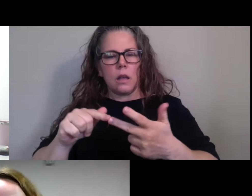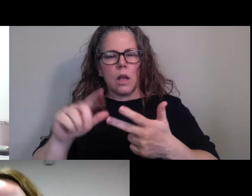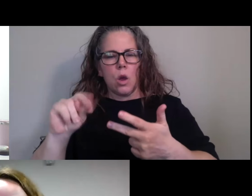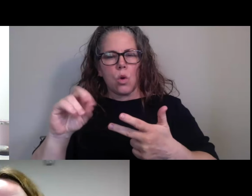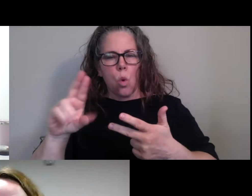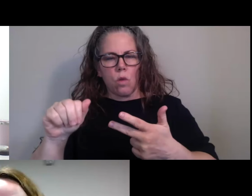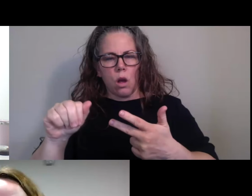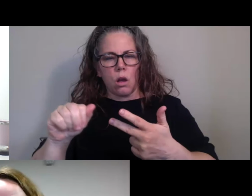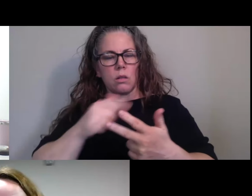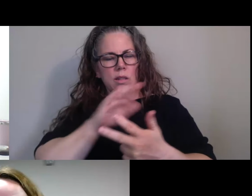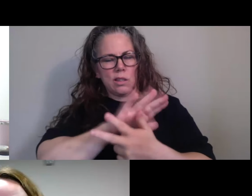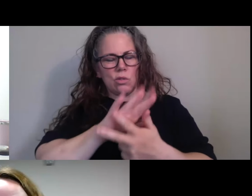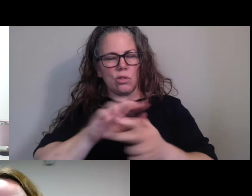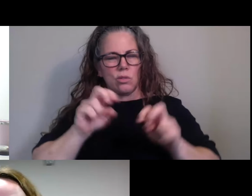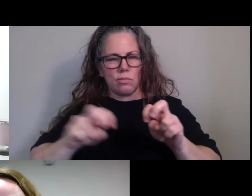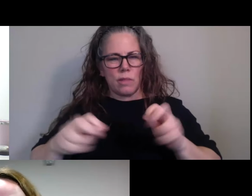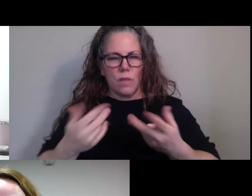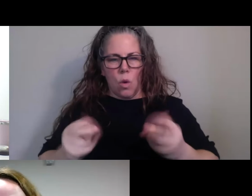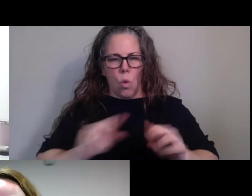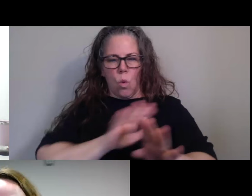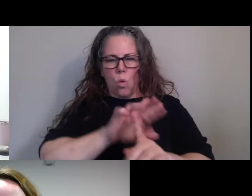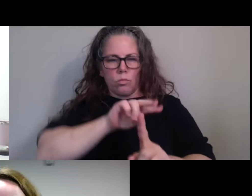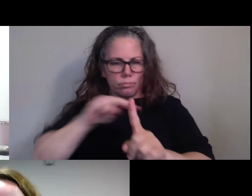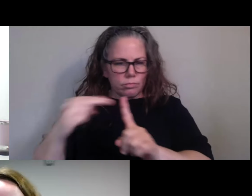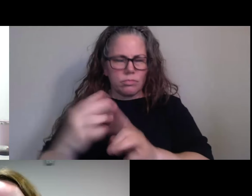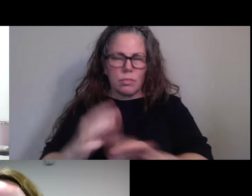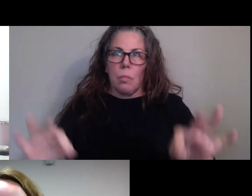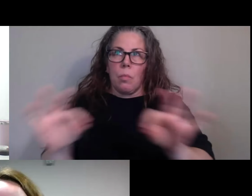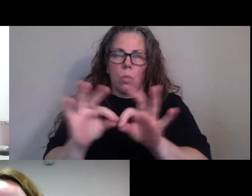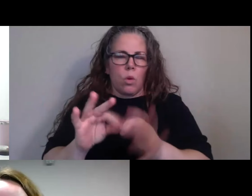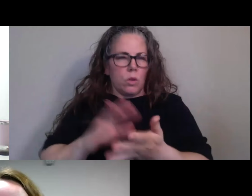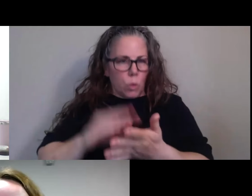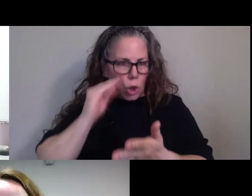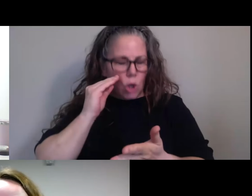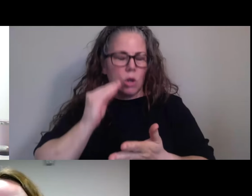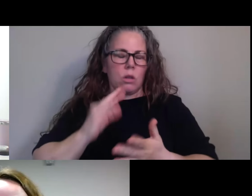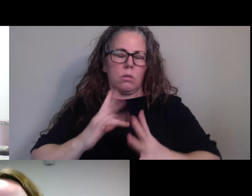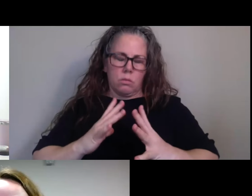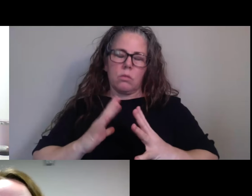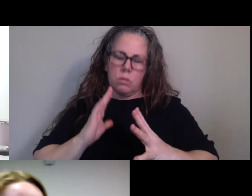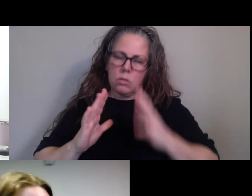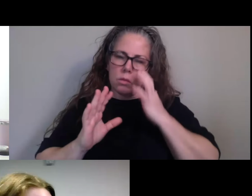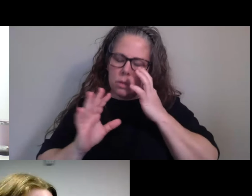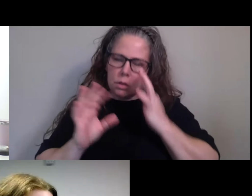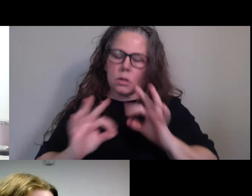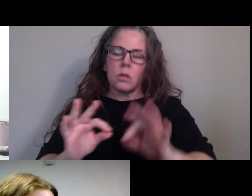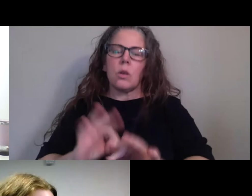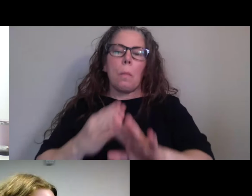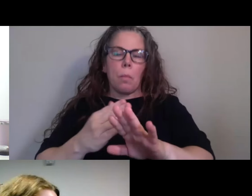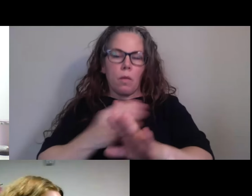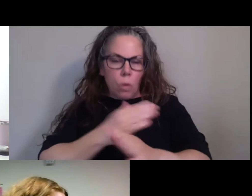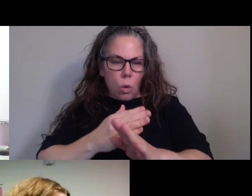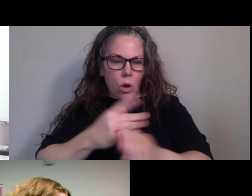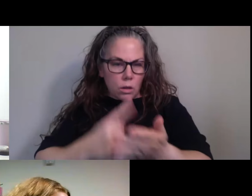and they each bring a very unique perspective to the work that I know everybody on this call will learn a lot from. So before getting into